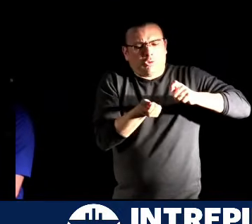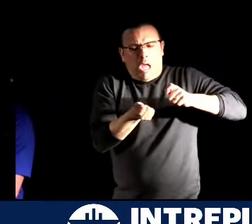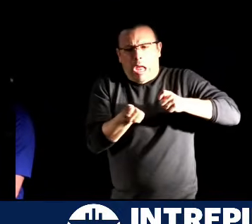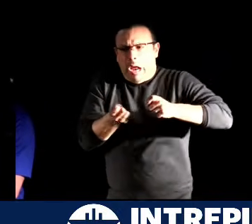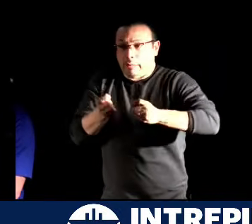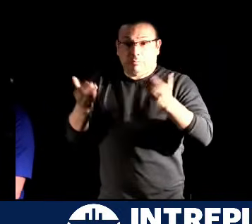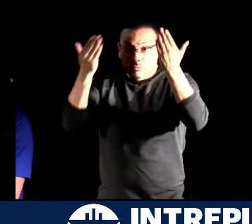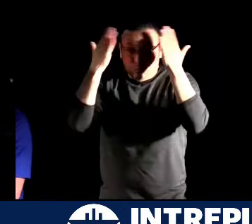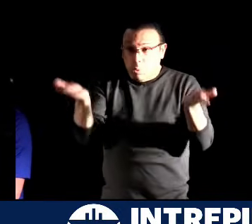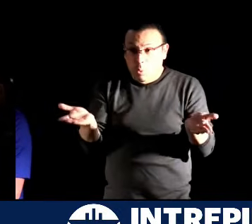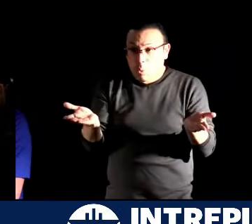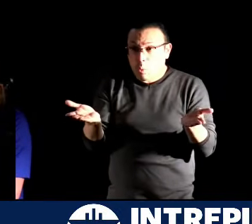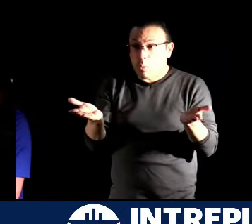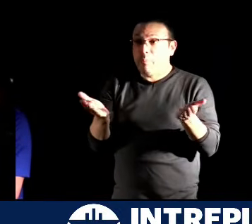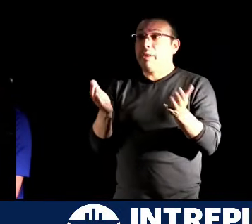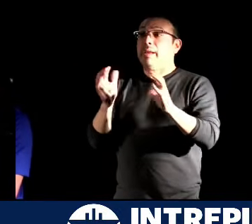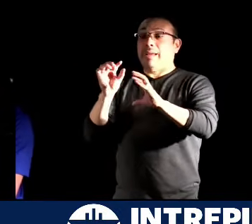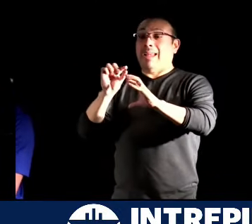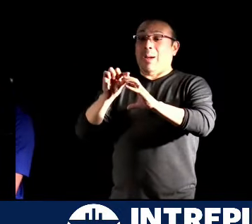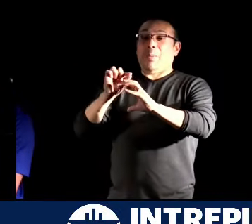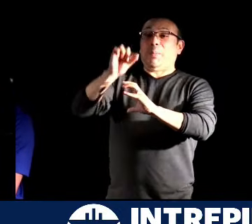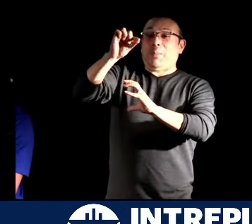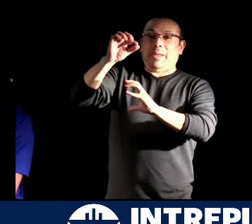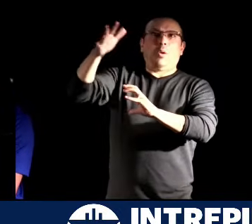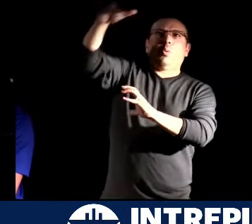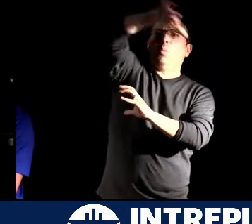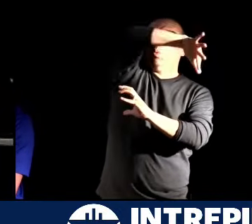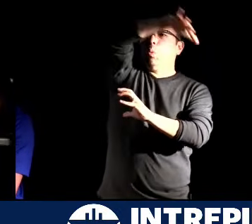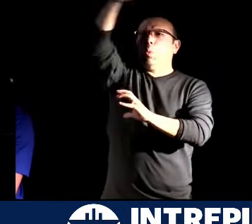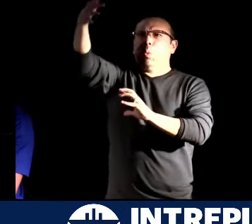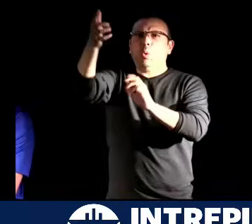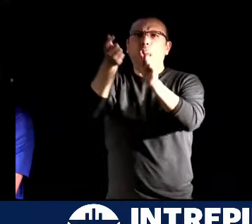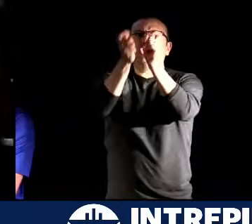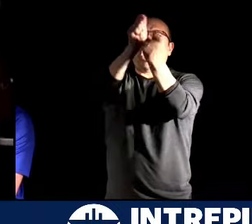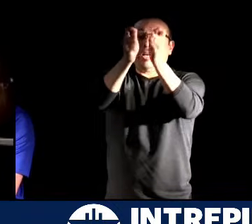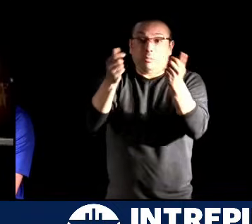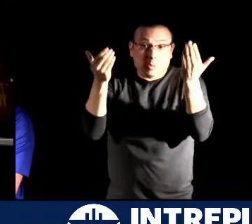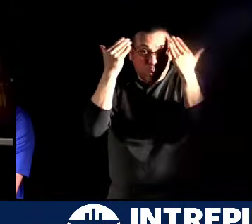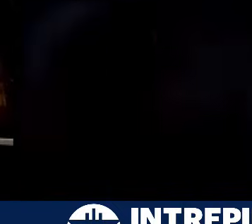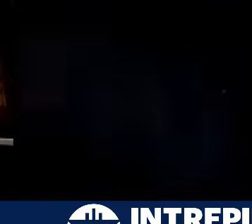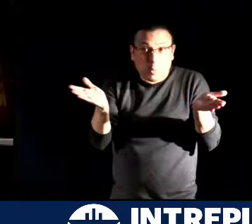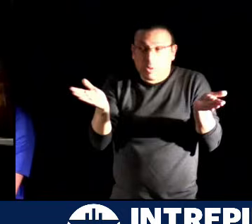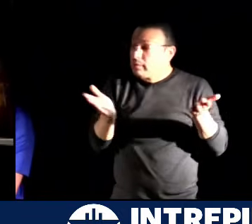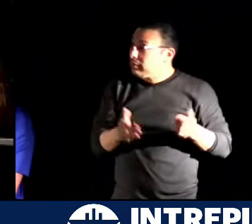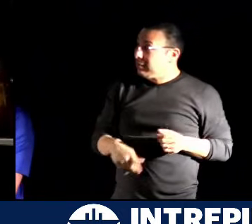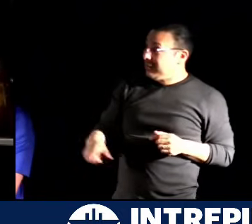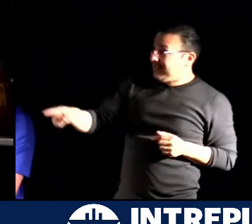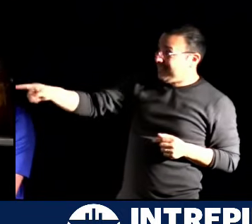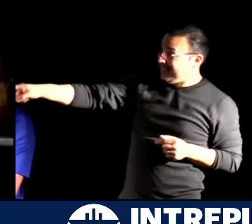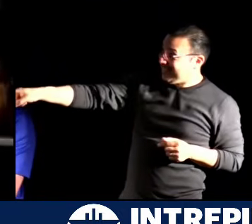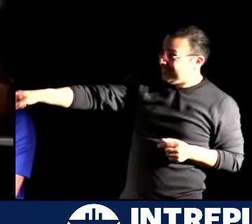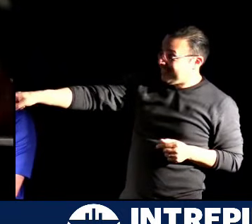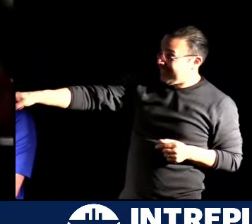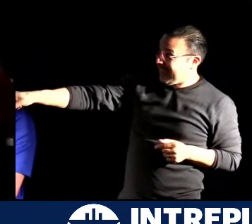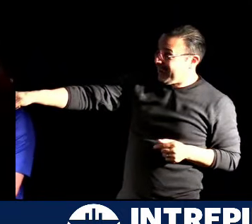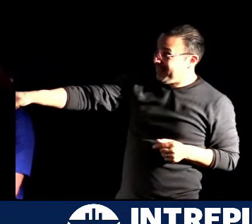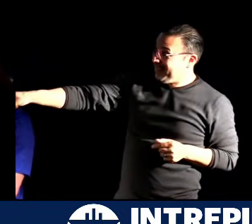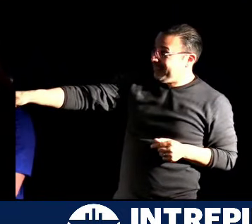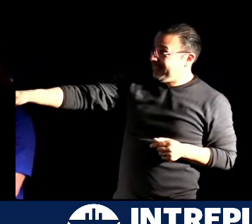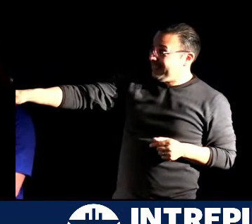what it does to the rest of the atmosphere down there. And when you look also at all the flow that is going on